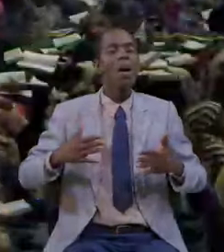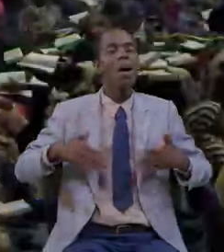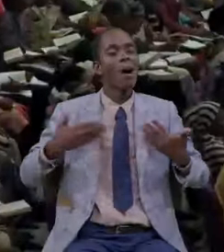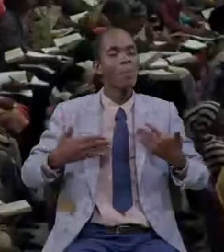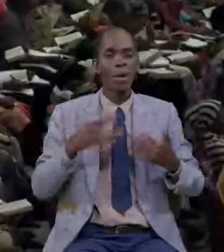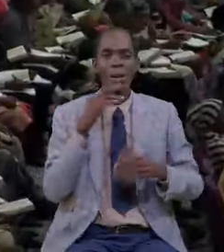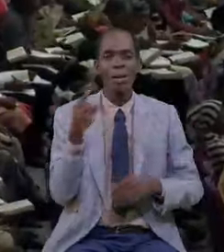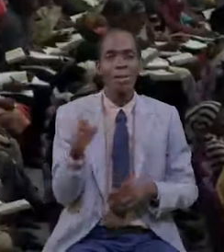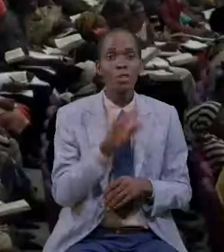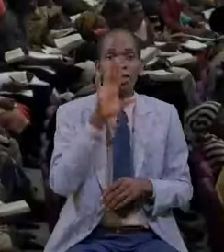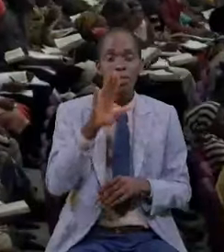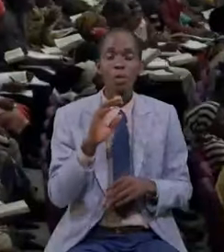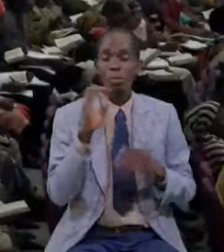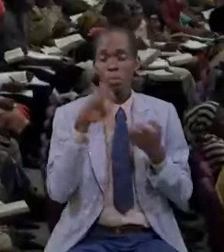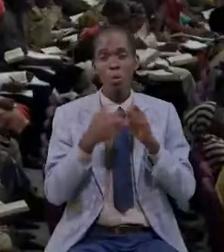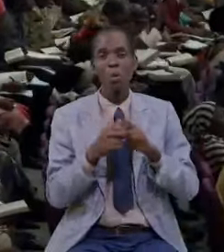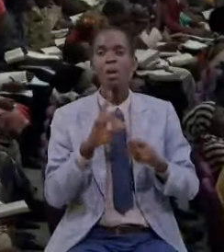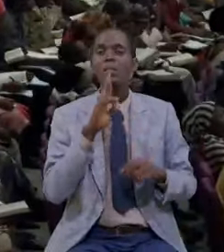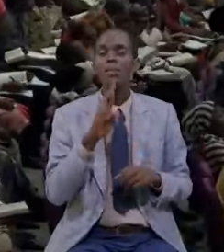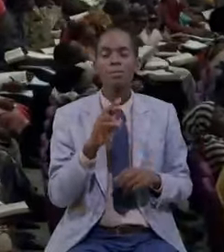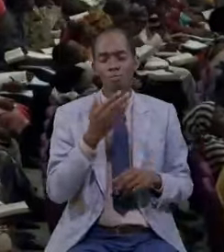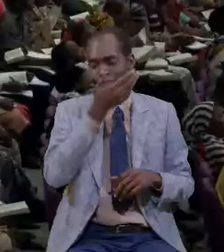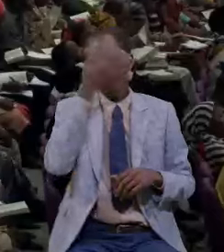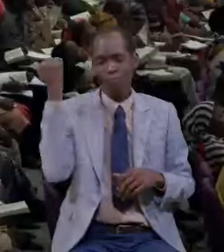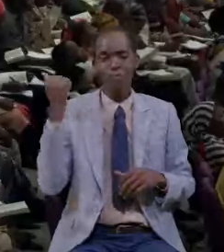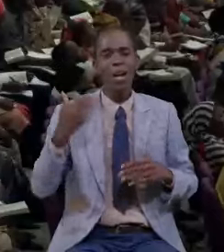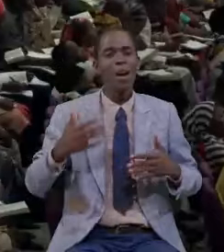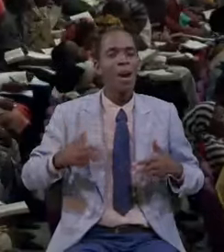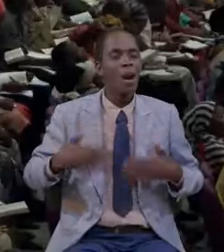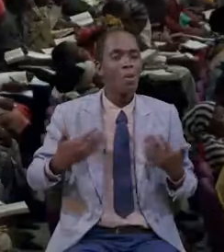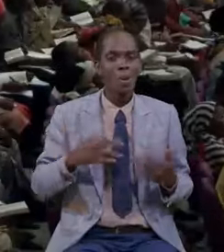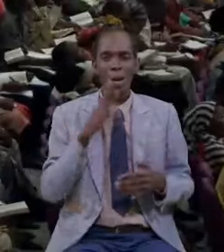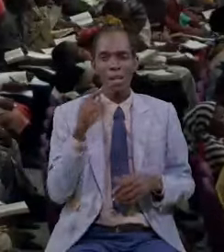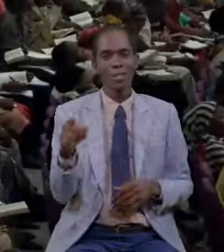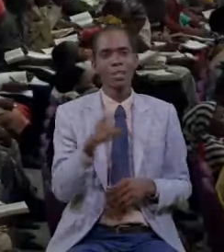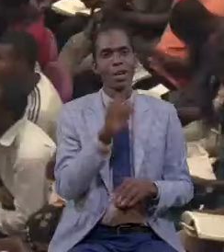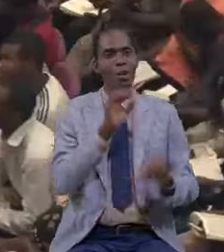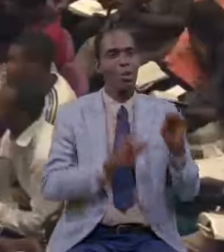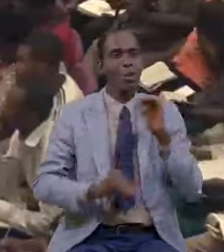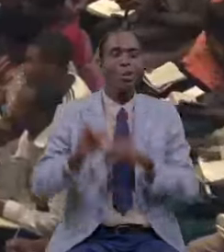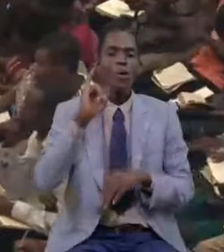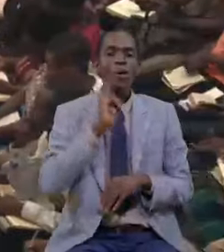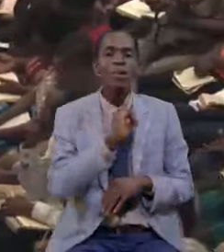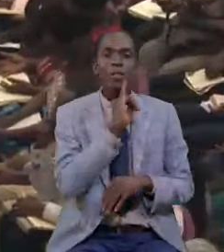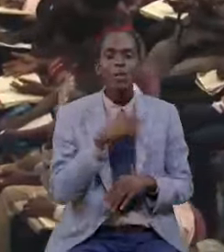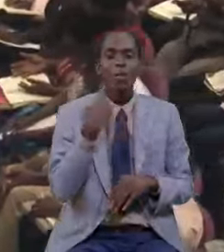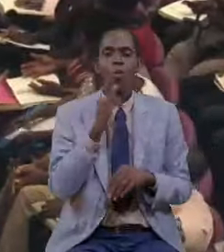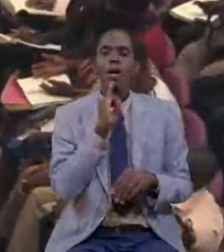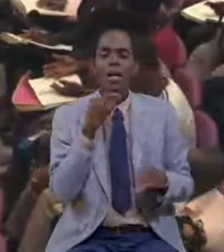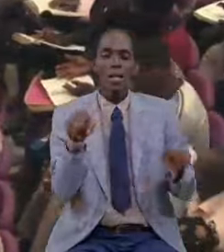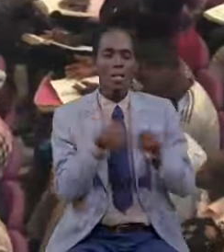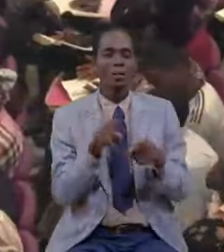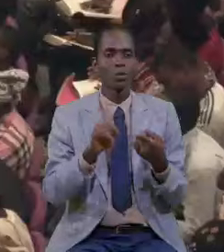Your mystery is forgotten. Happy art thou, O Israel, who is like unto thee, O